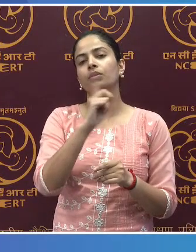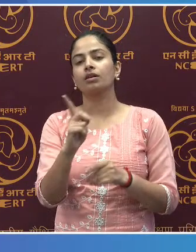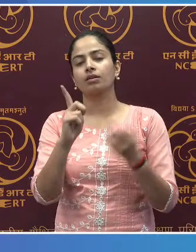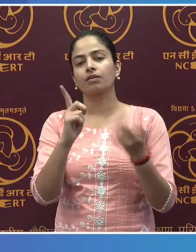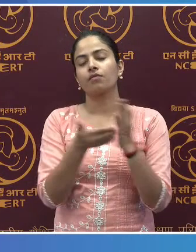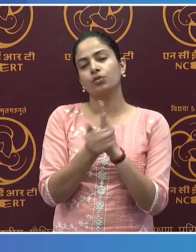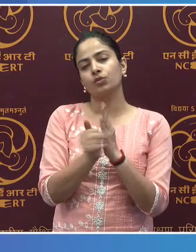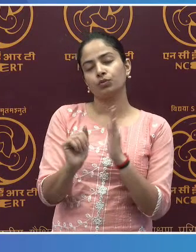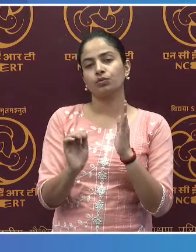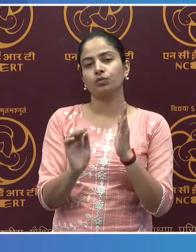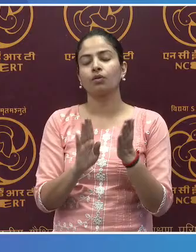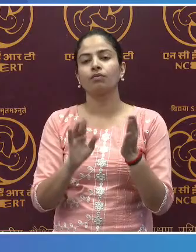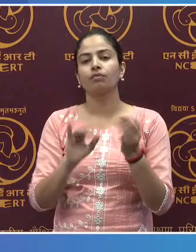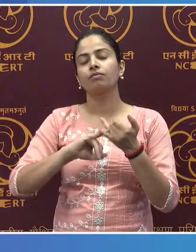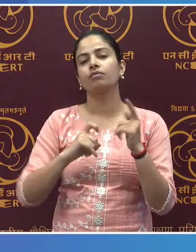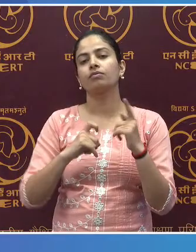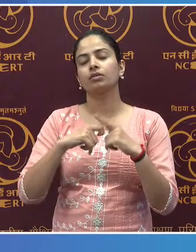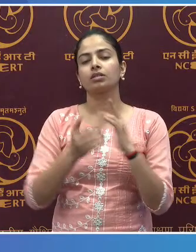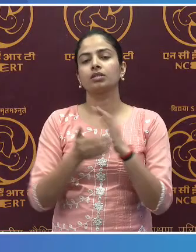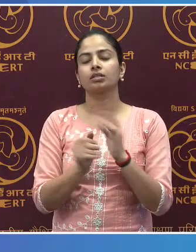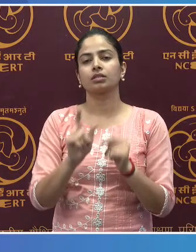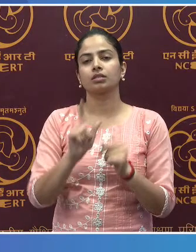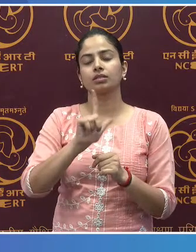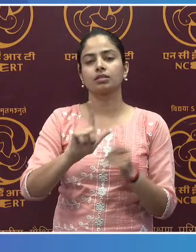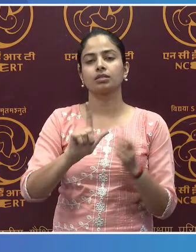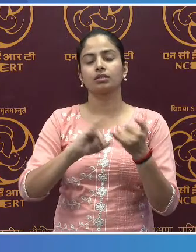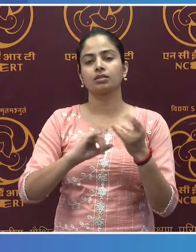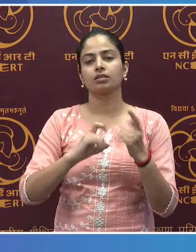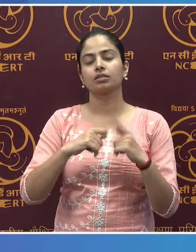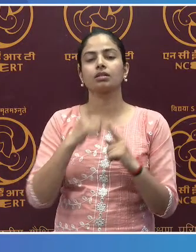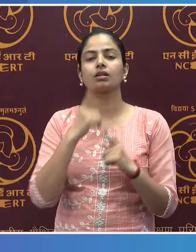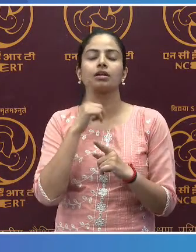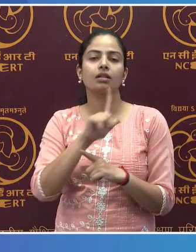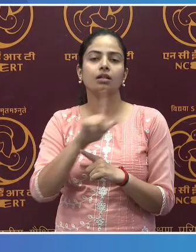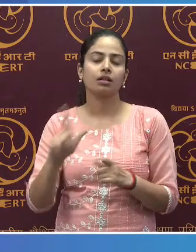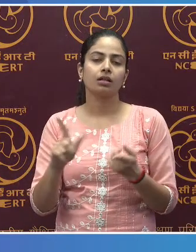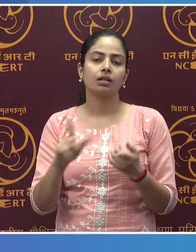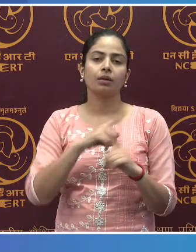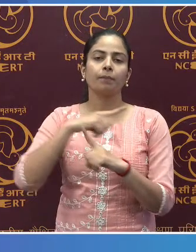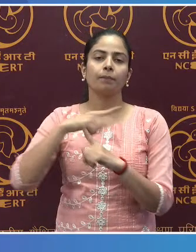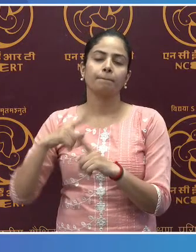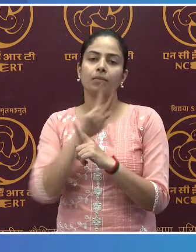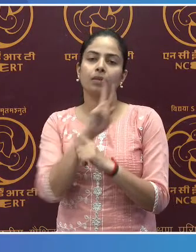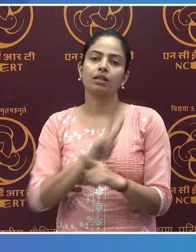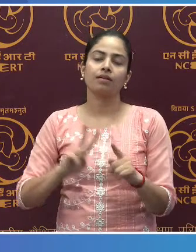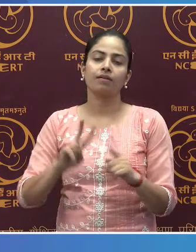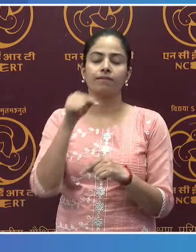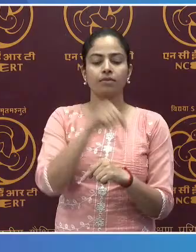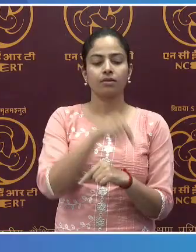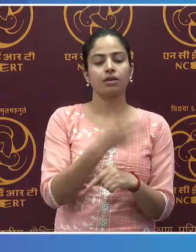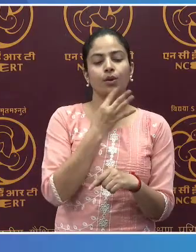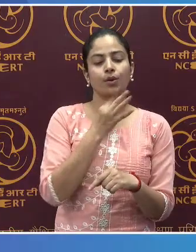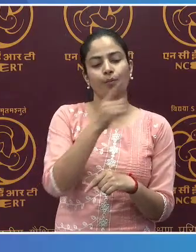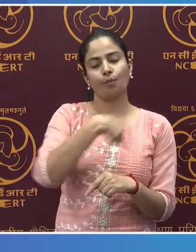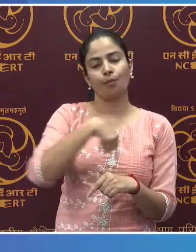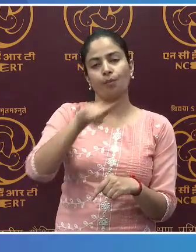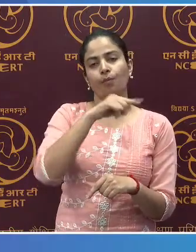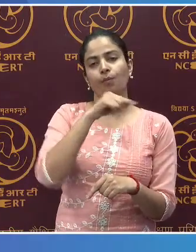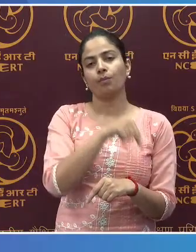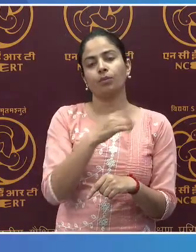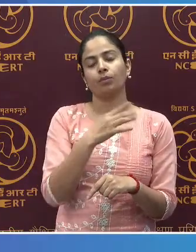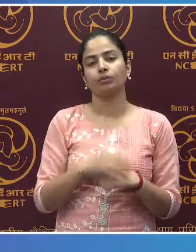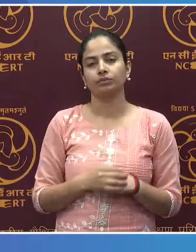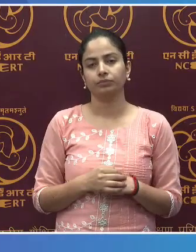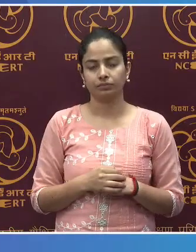soft skills like knowledge, capacity, and value and disposition. So, these are the important highlights that inbuilt in